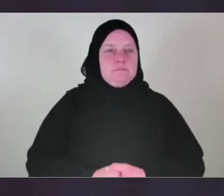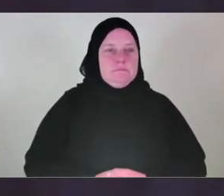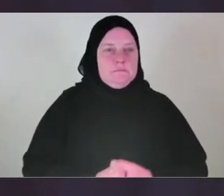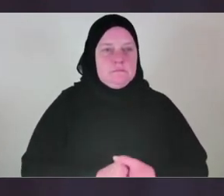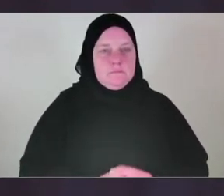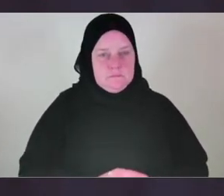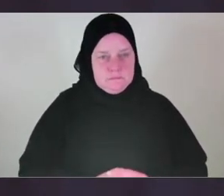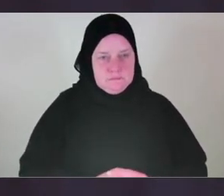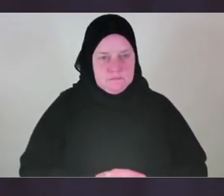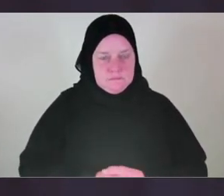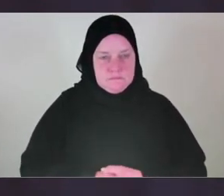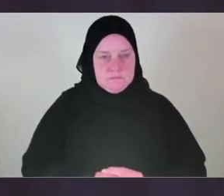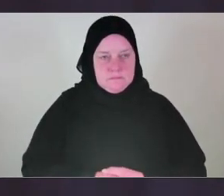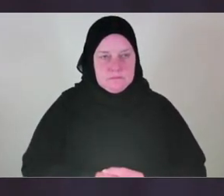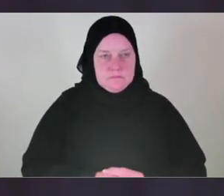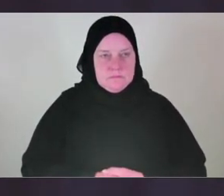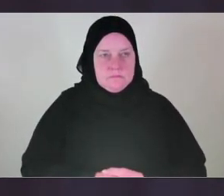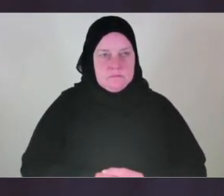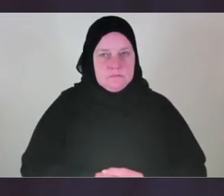Muhammad.